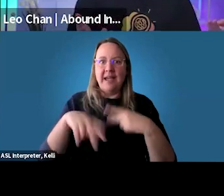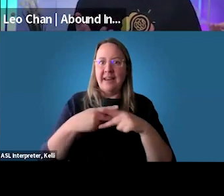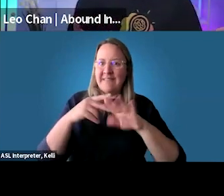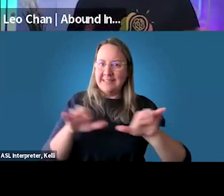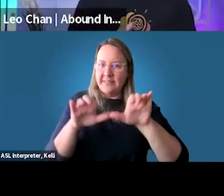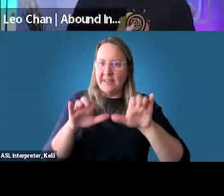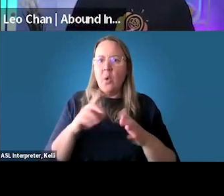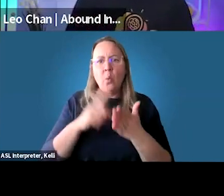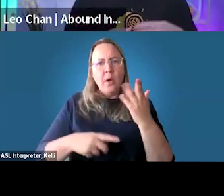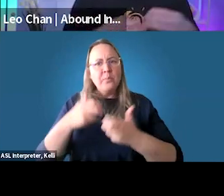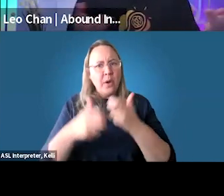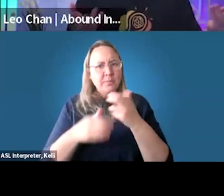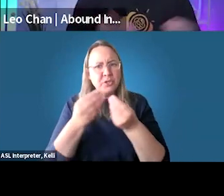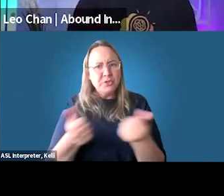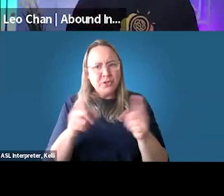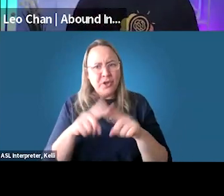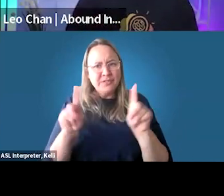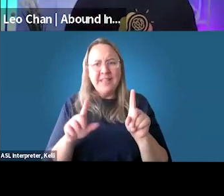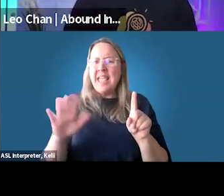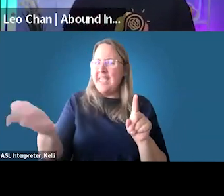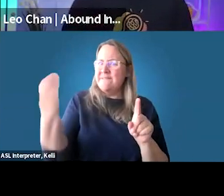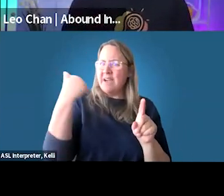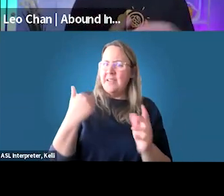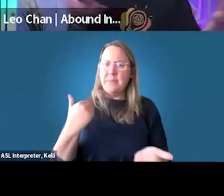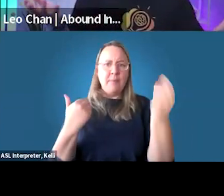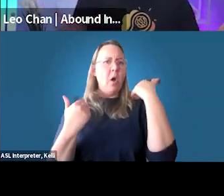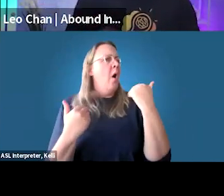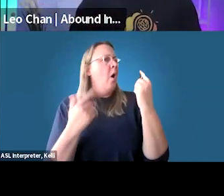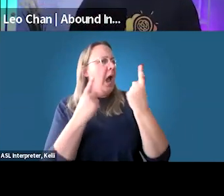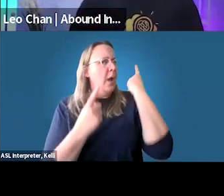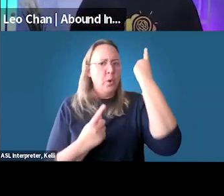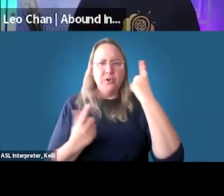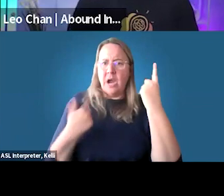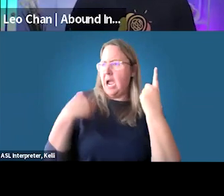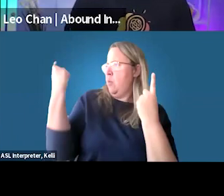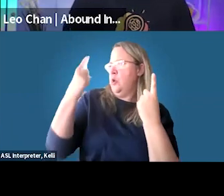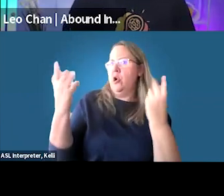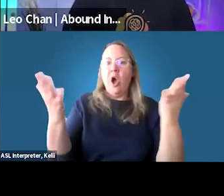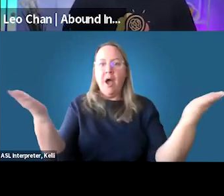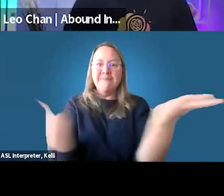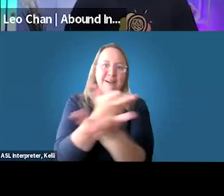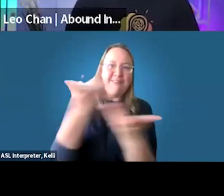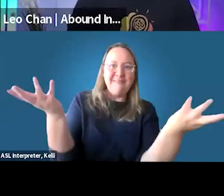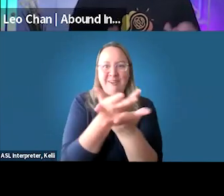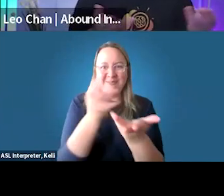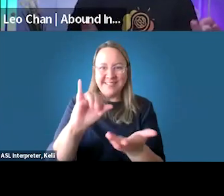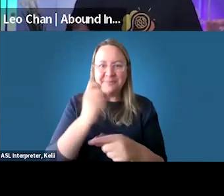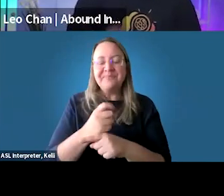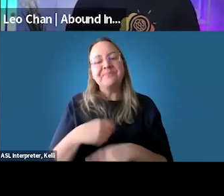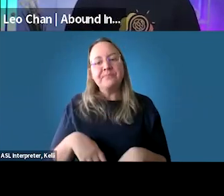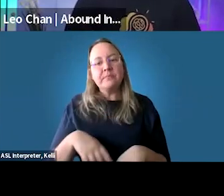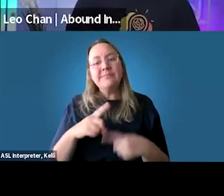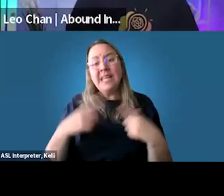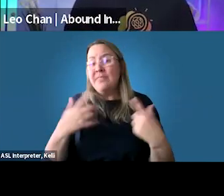start solving differently? Invite people to just come with I wonders and have a whole time around it. And third, hold I